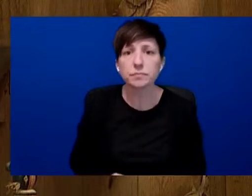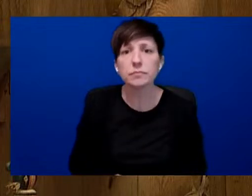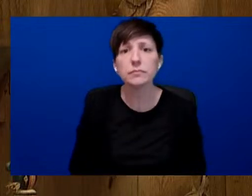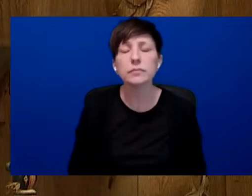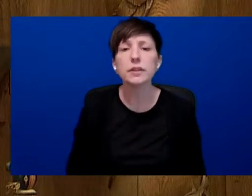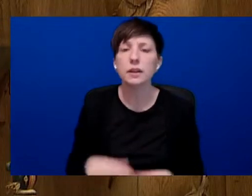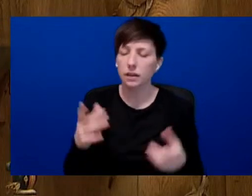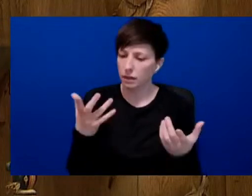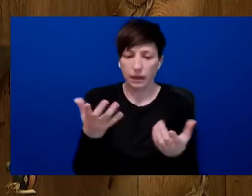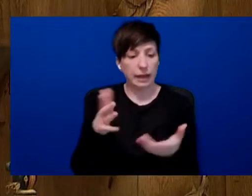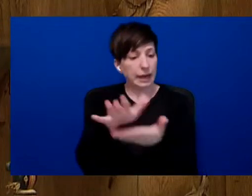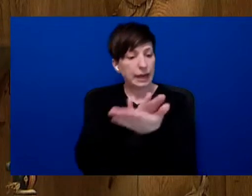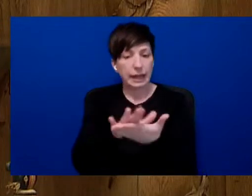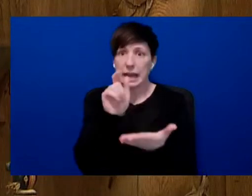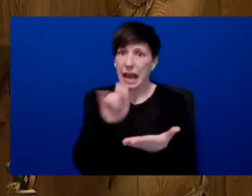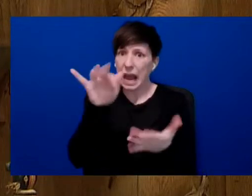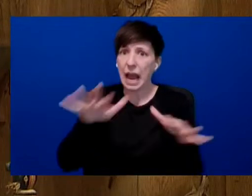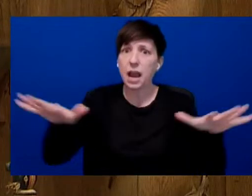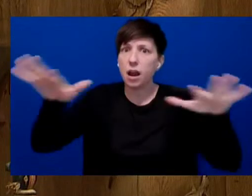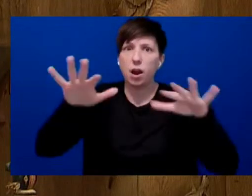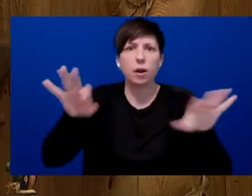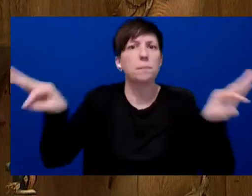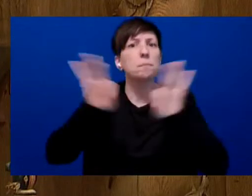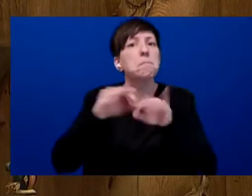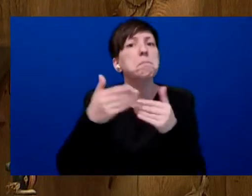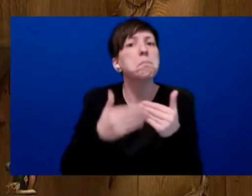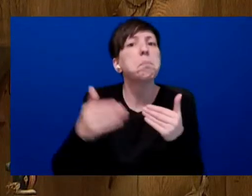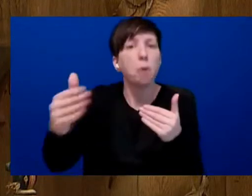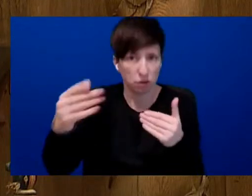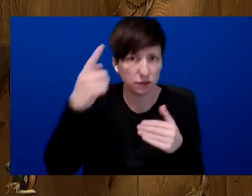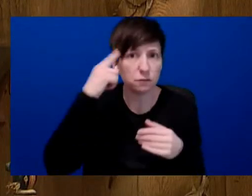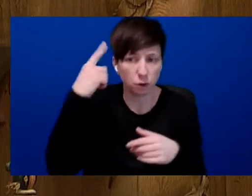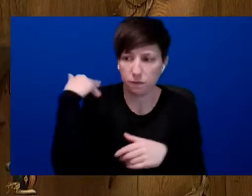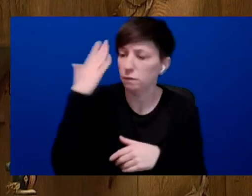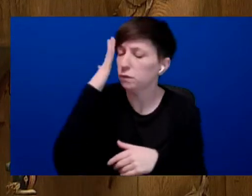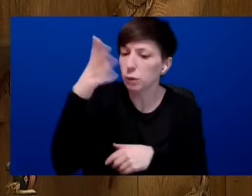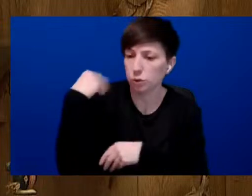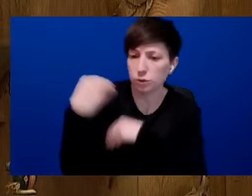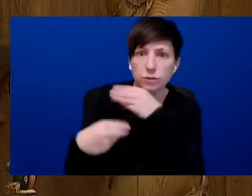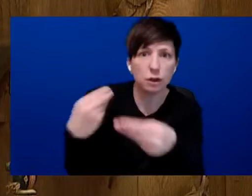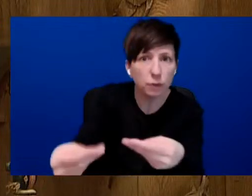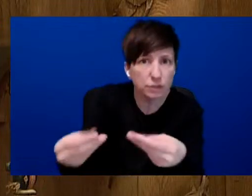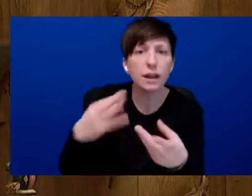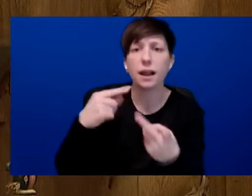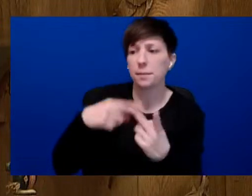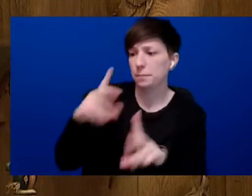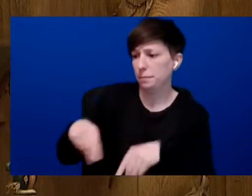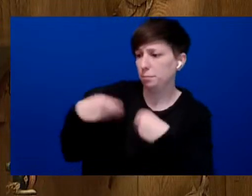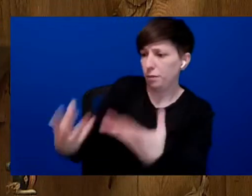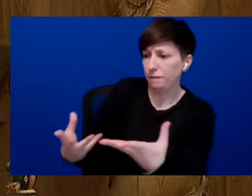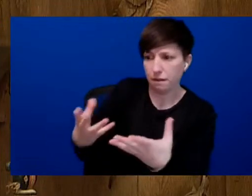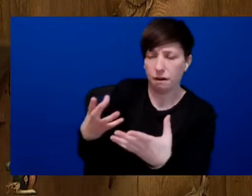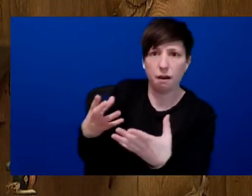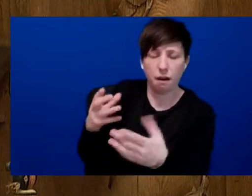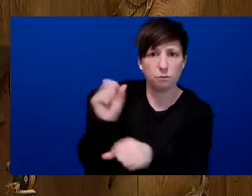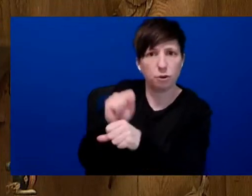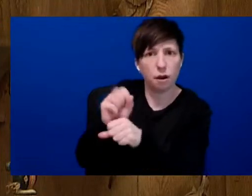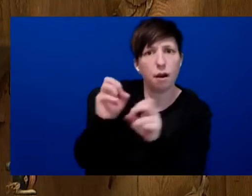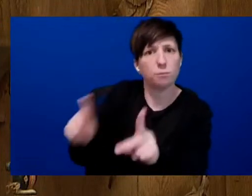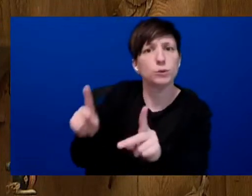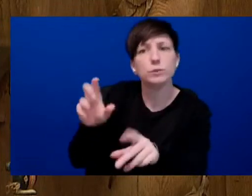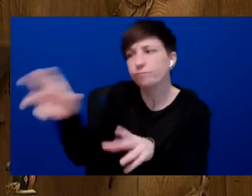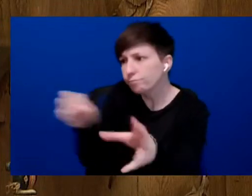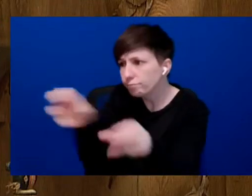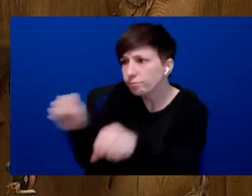future generations and industries they can rely on for good jobs. Your government's plan to grow a strong economy